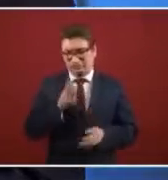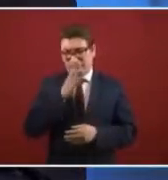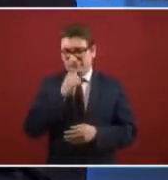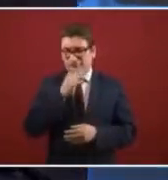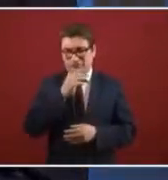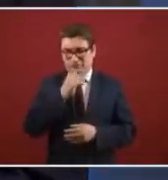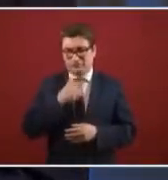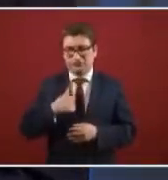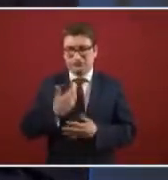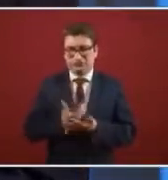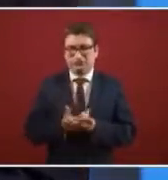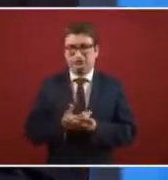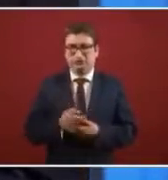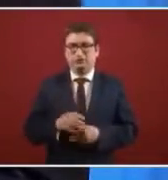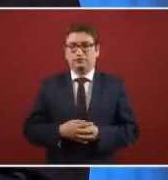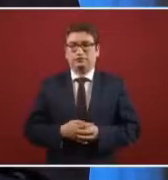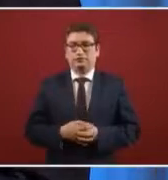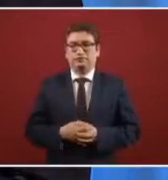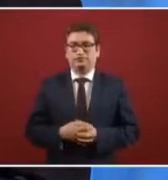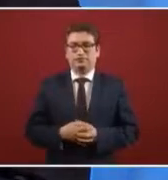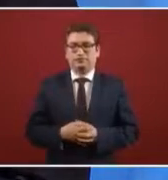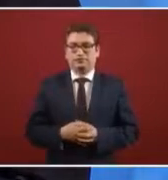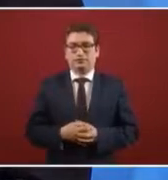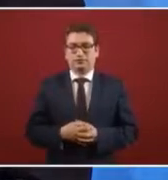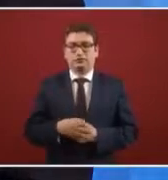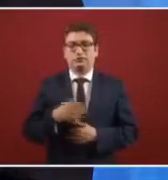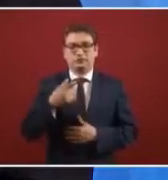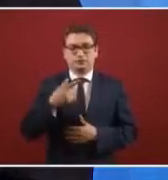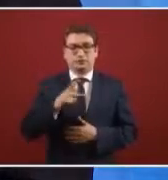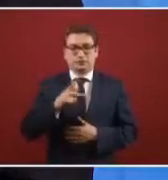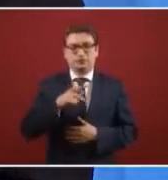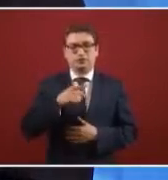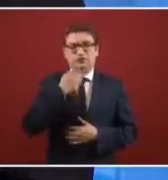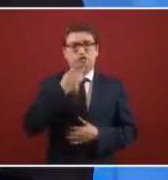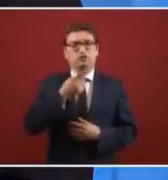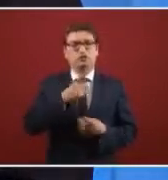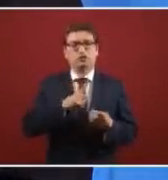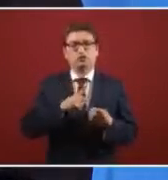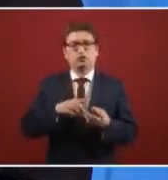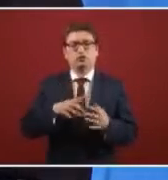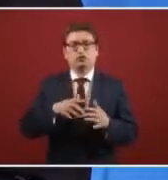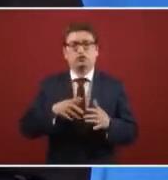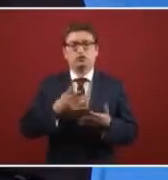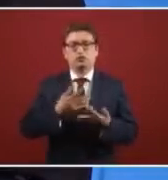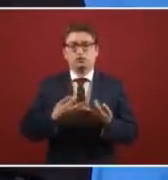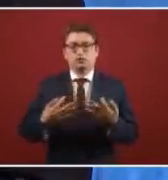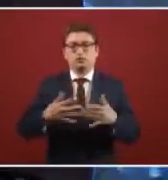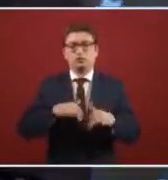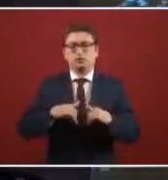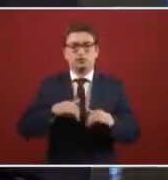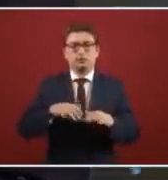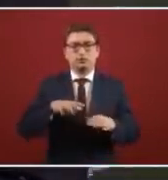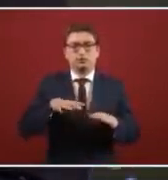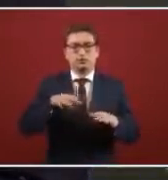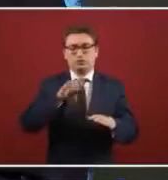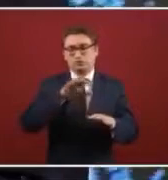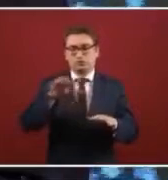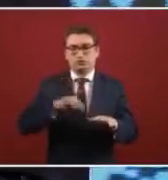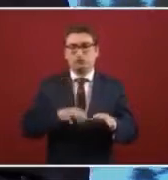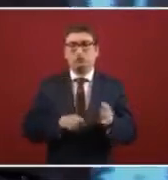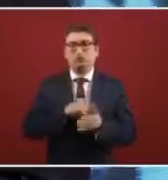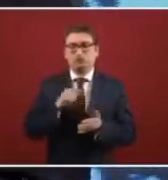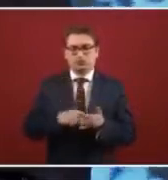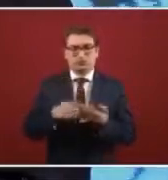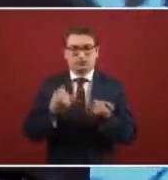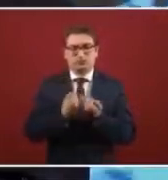leave me descansar. resting. Entonces, pero sí les voy But I dar will a conocer el tell plano you the y plans todo lo que tiene que ver con el palacio, and